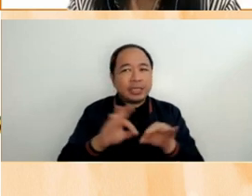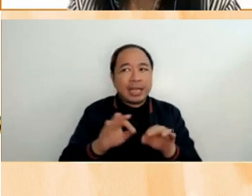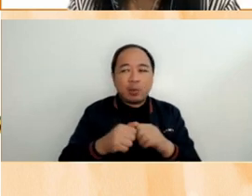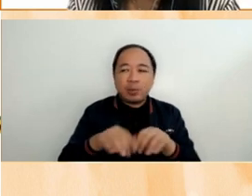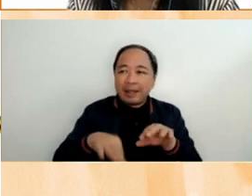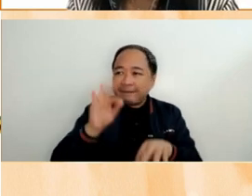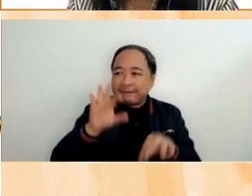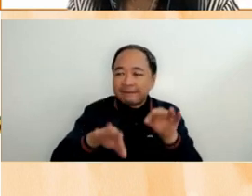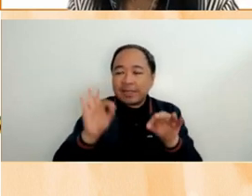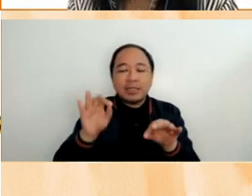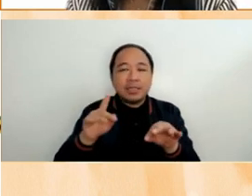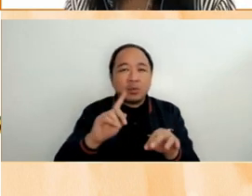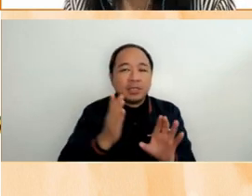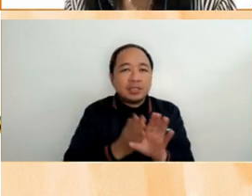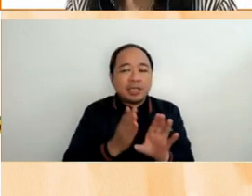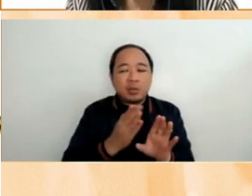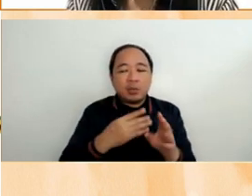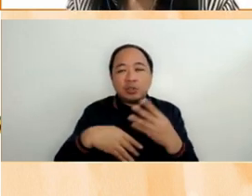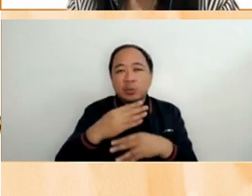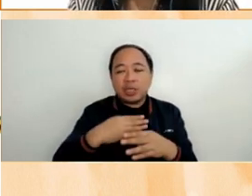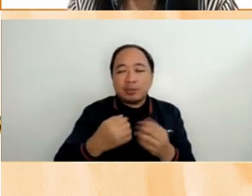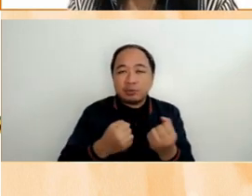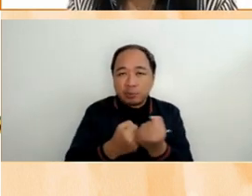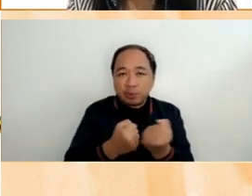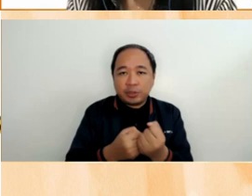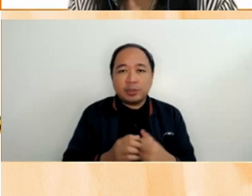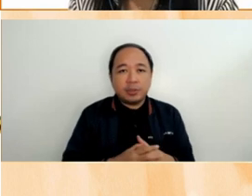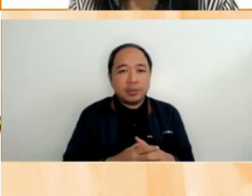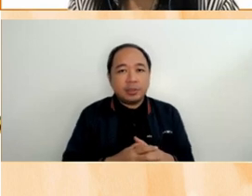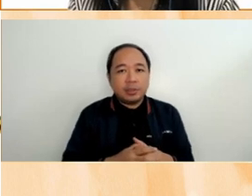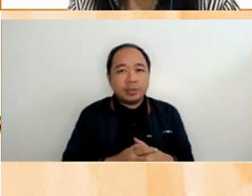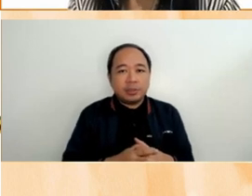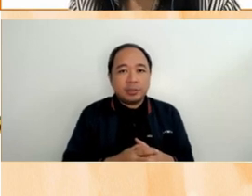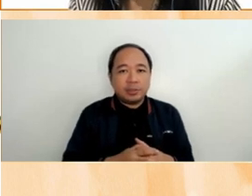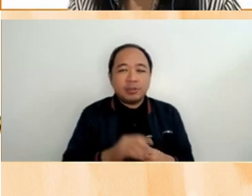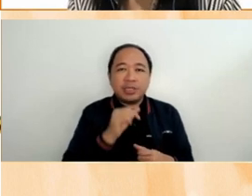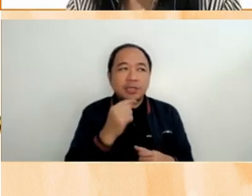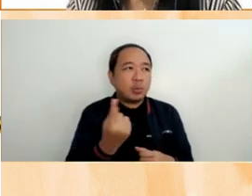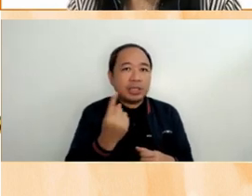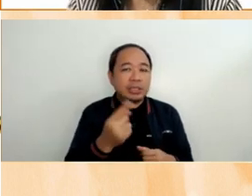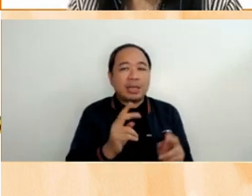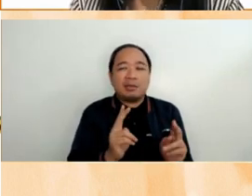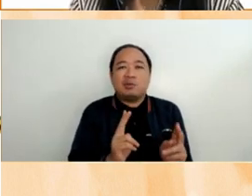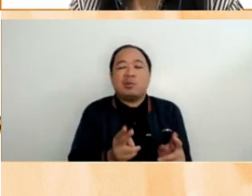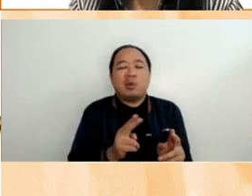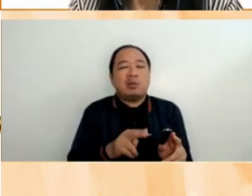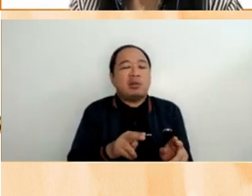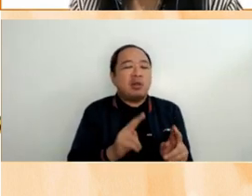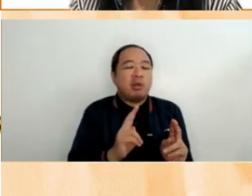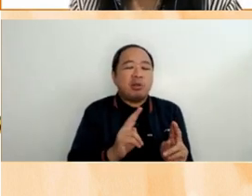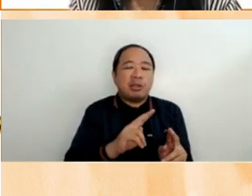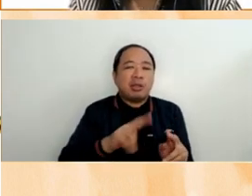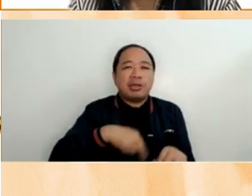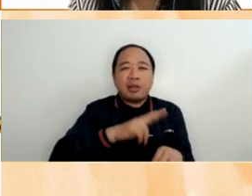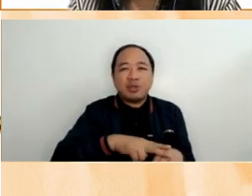identifying psychosocial support groups. We do more than the medical aspect. So an intervention